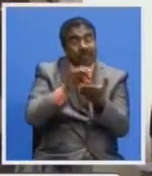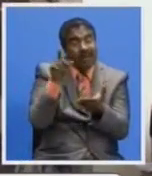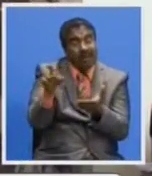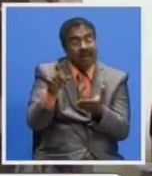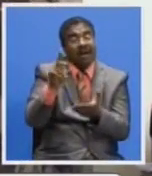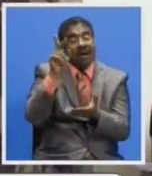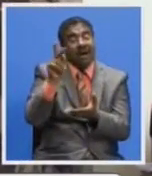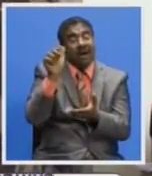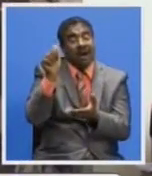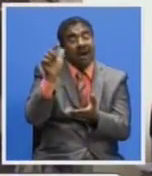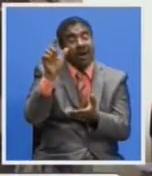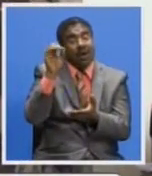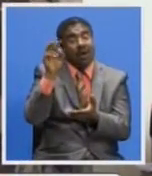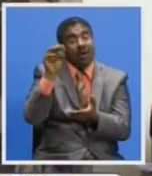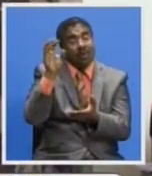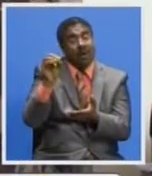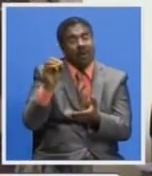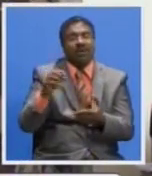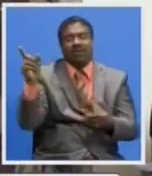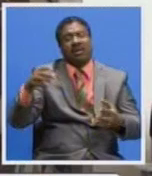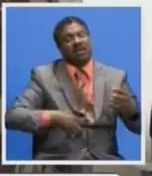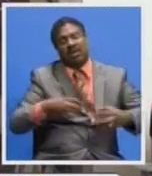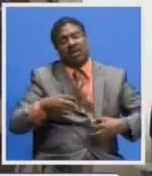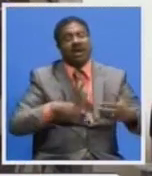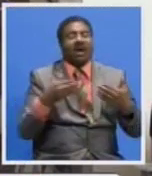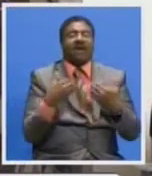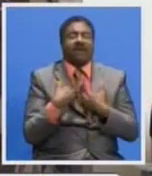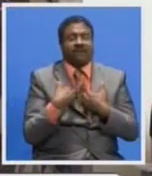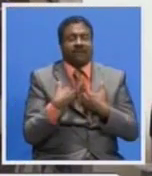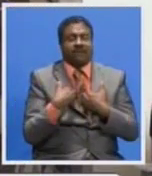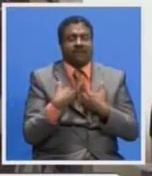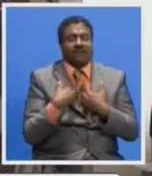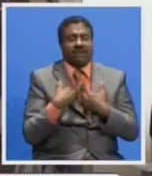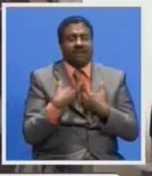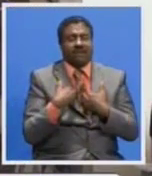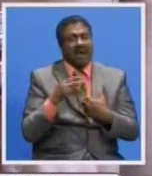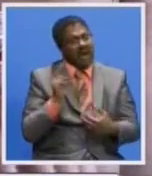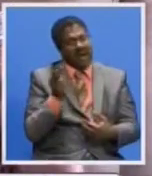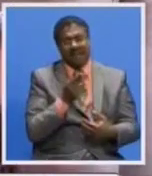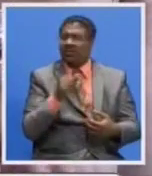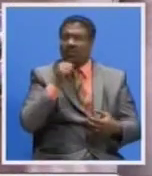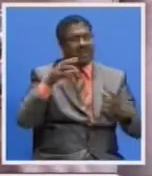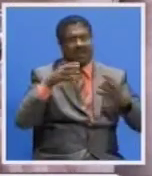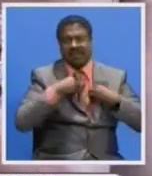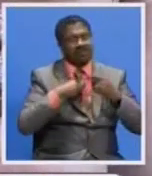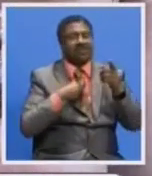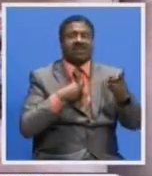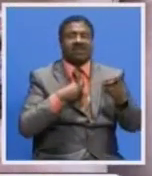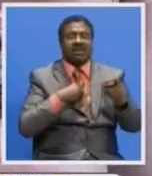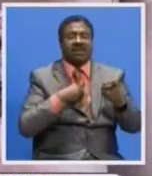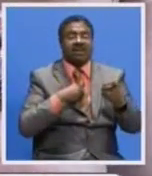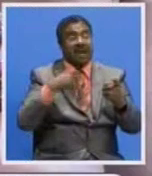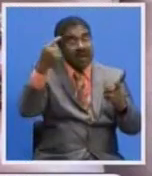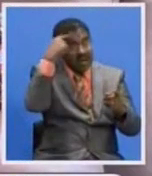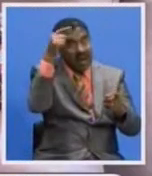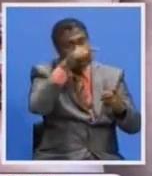the Zambians and the government at large. We don't condone that. What the government is bringing here